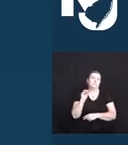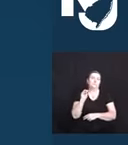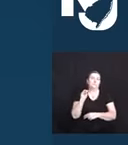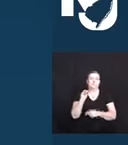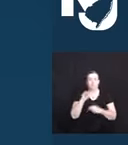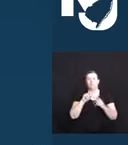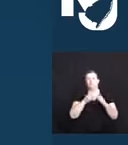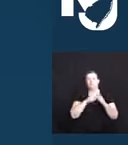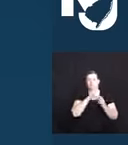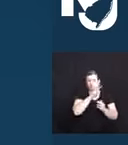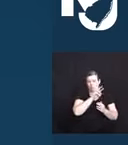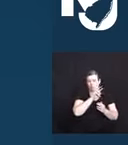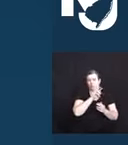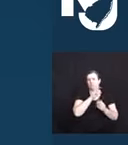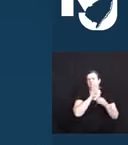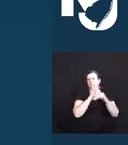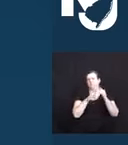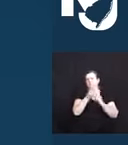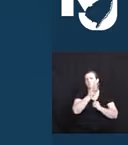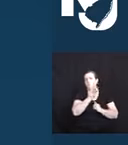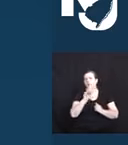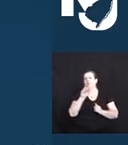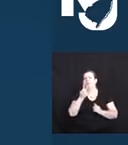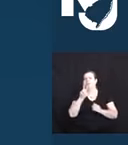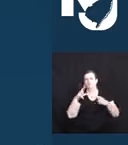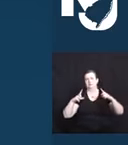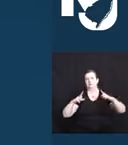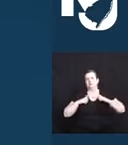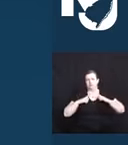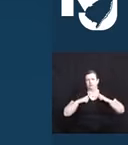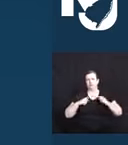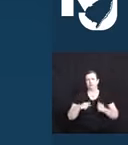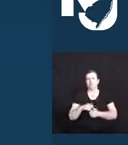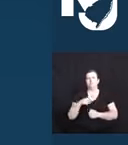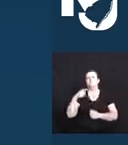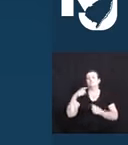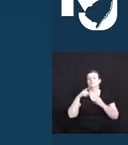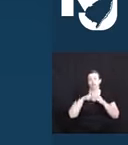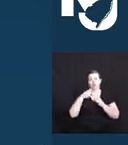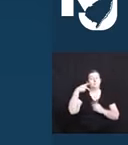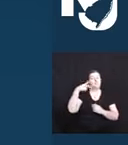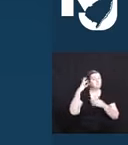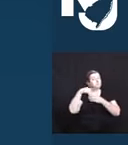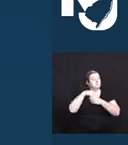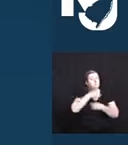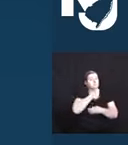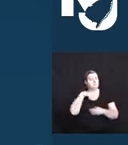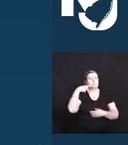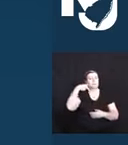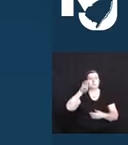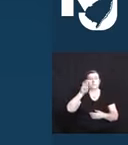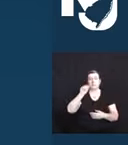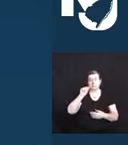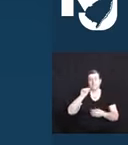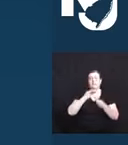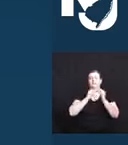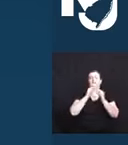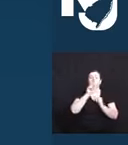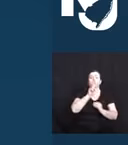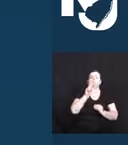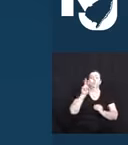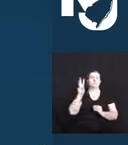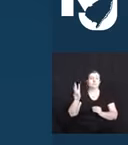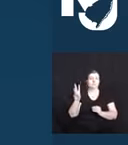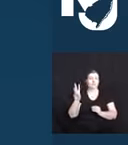one of the founding members of the Chatham PBA Local 226 and was also the department's traffic safety and training coordinator